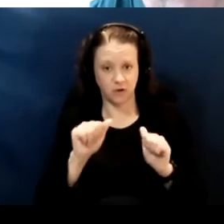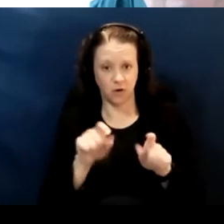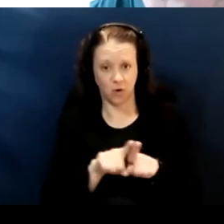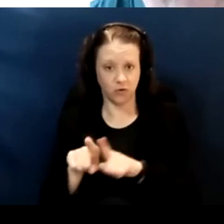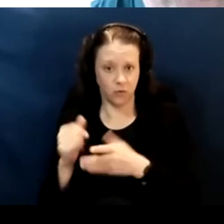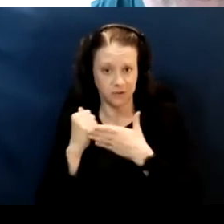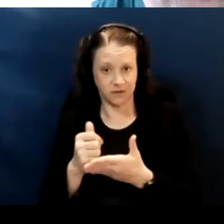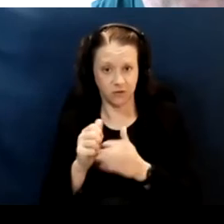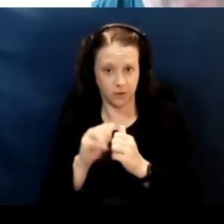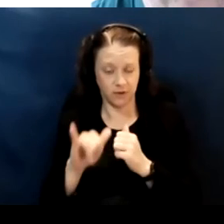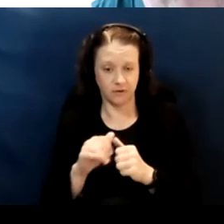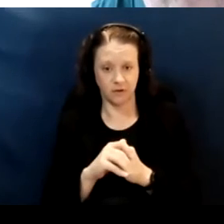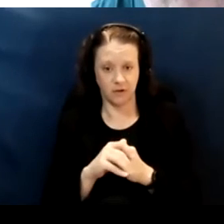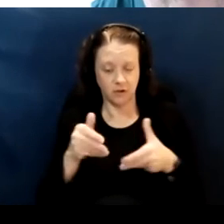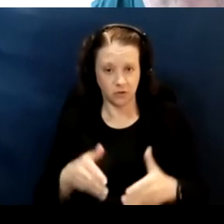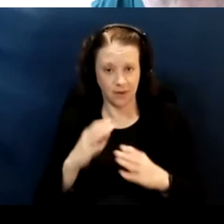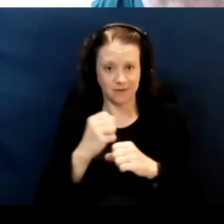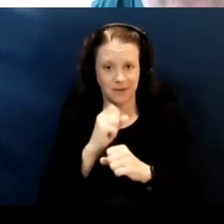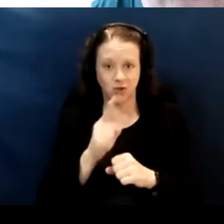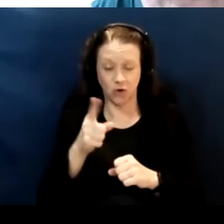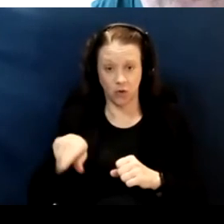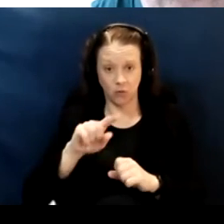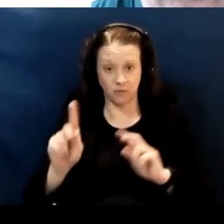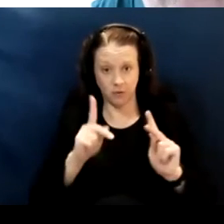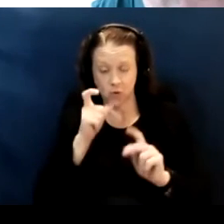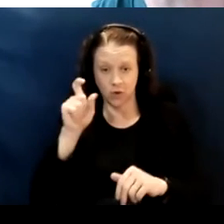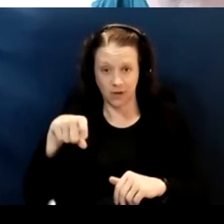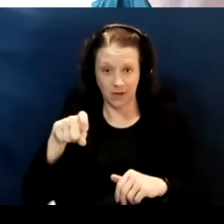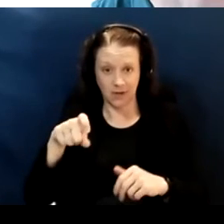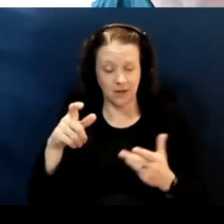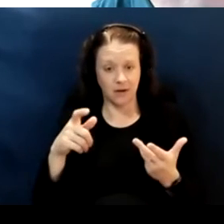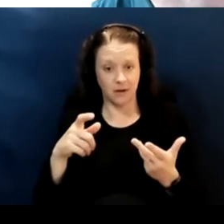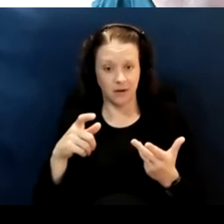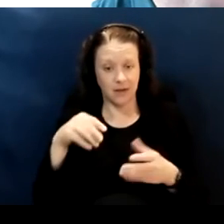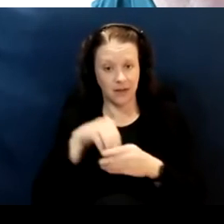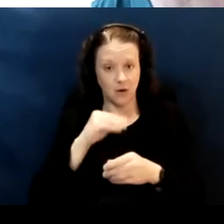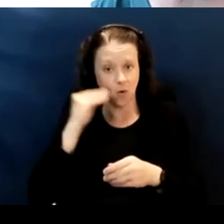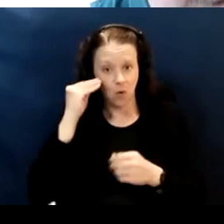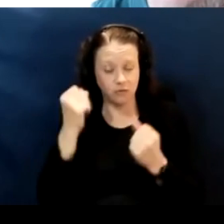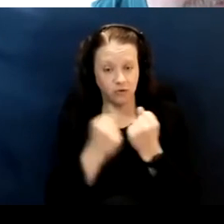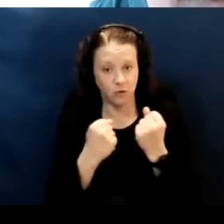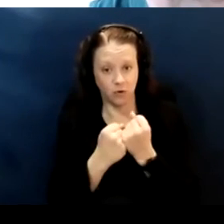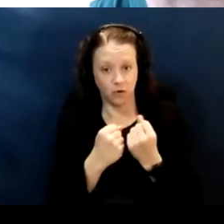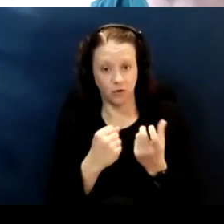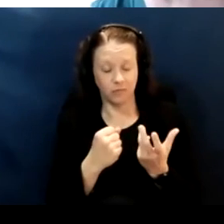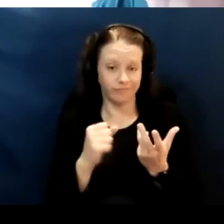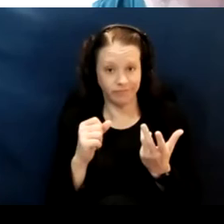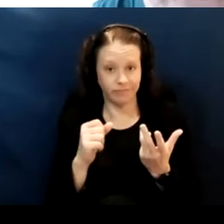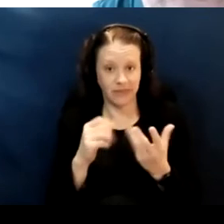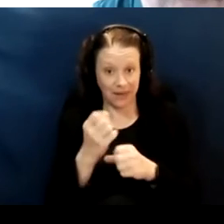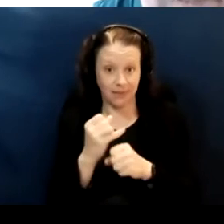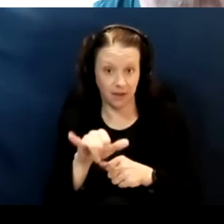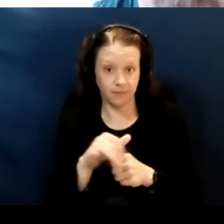this. Mm-hmm. But let's make sure that those that need in-home support, so to speak, get